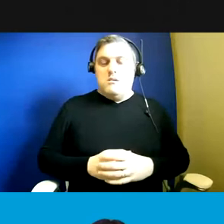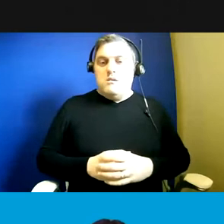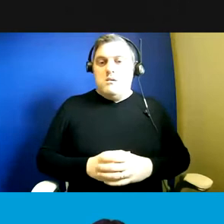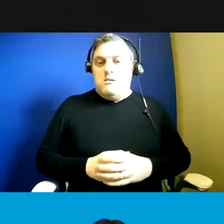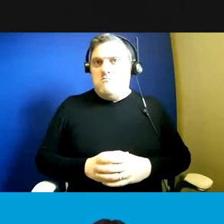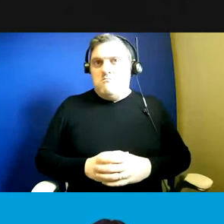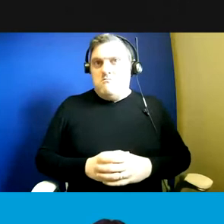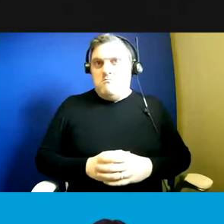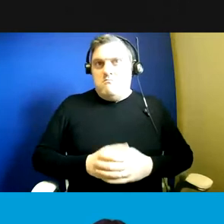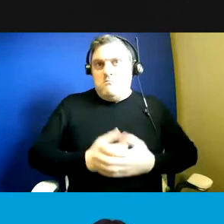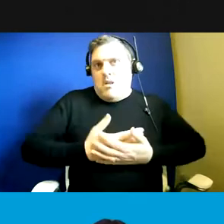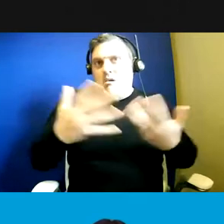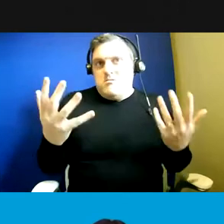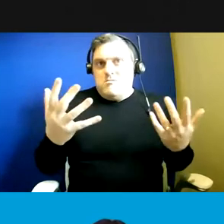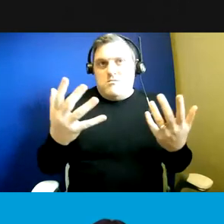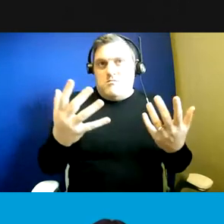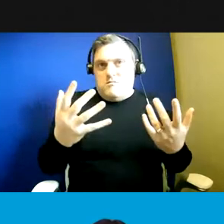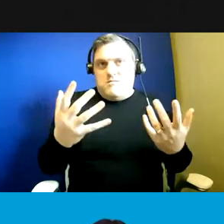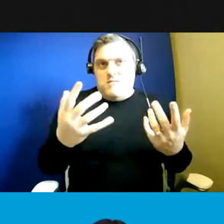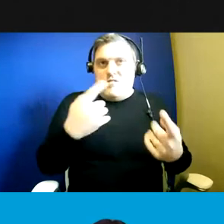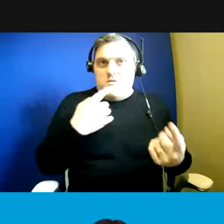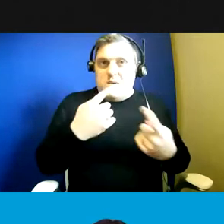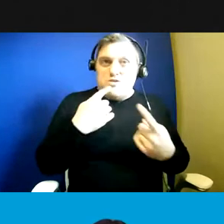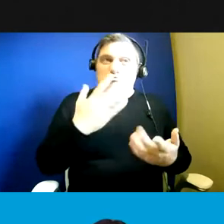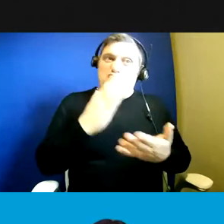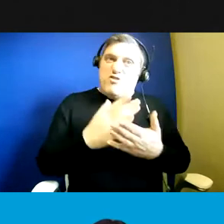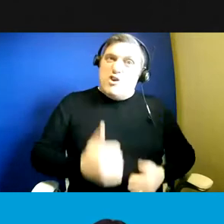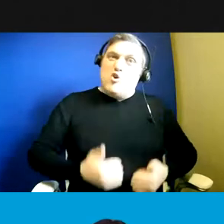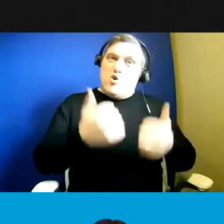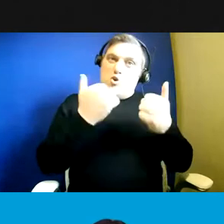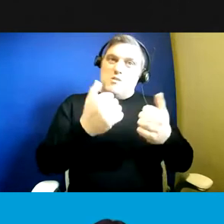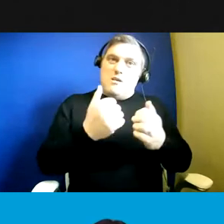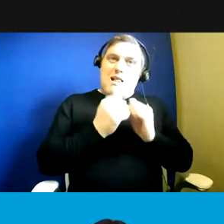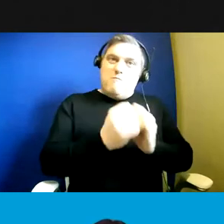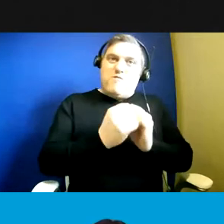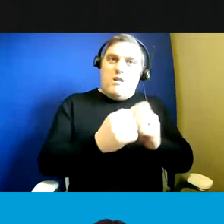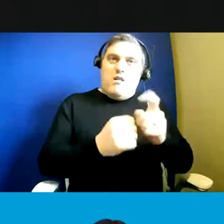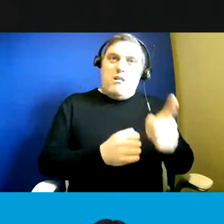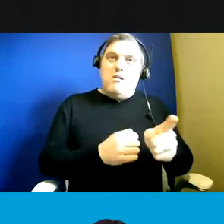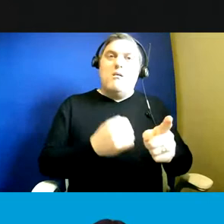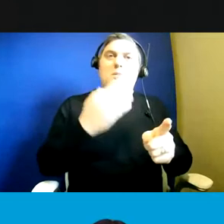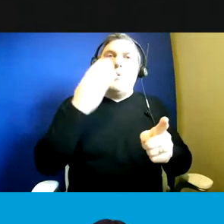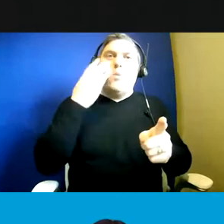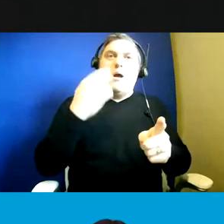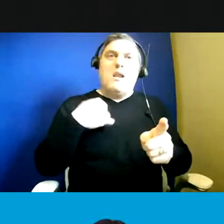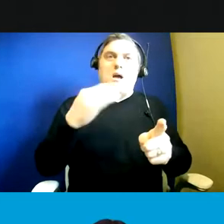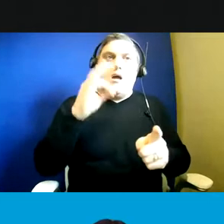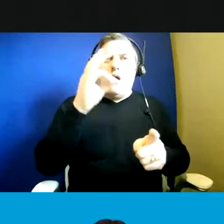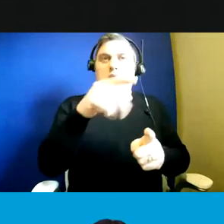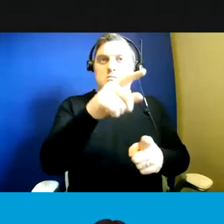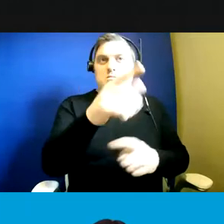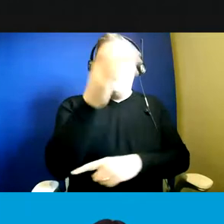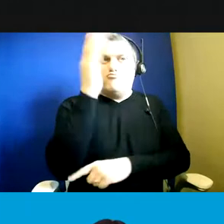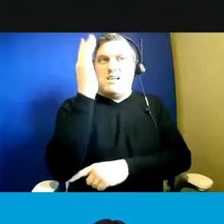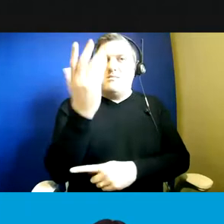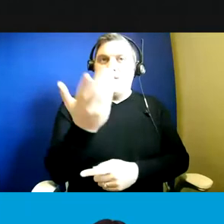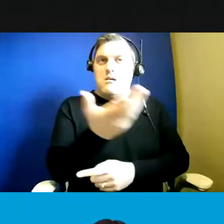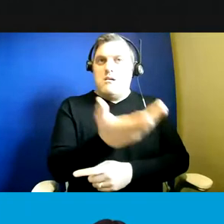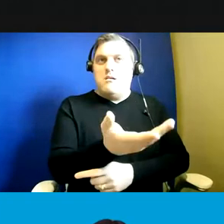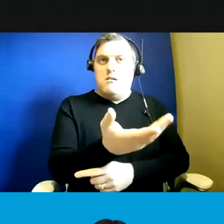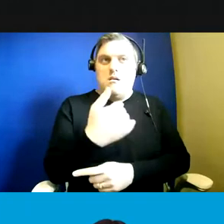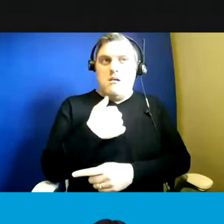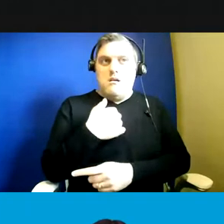mindfulness, all sorts of things that we've touched on. And it's been really, really helpful. However, when I asked the presenter the question, well,